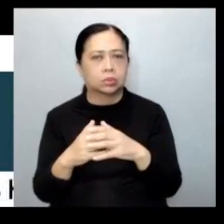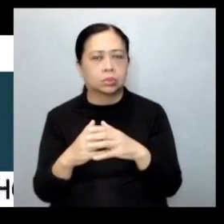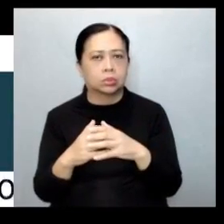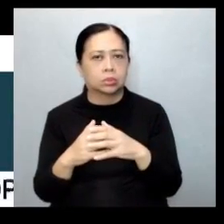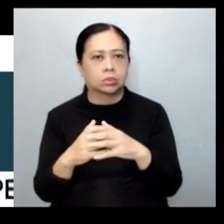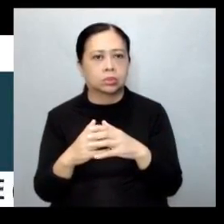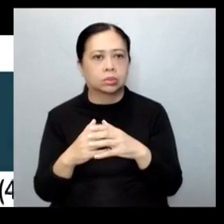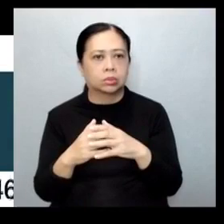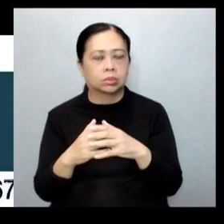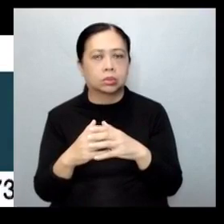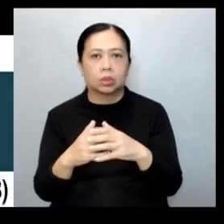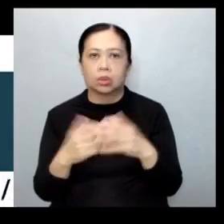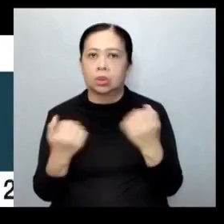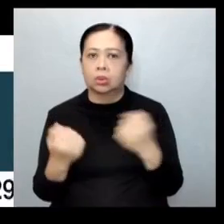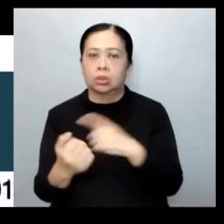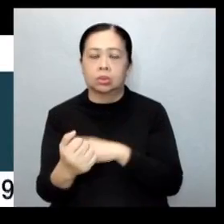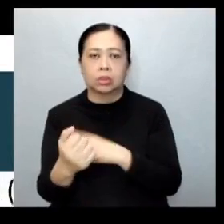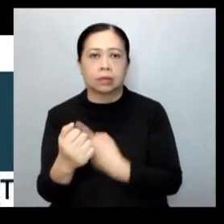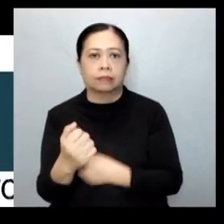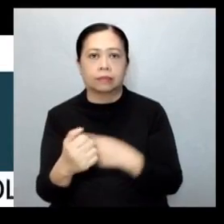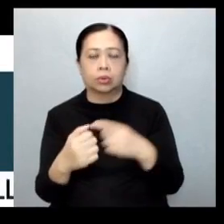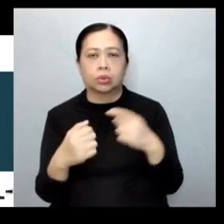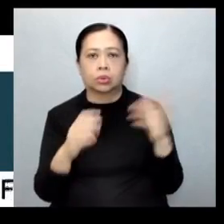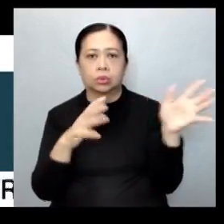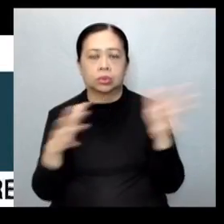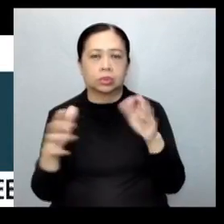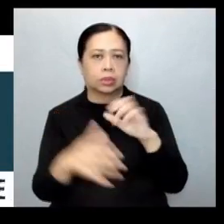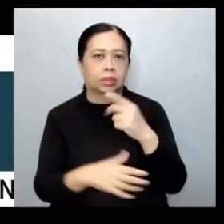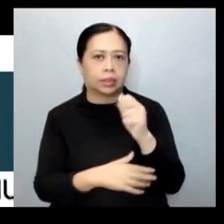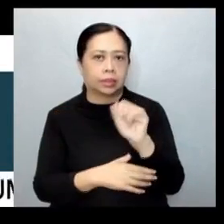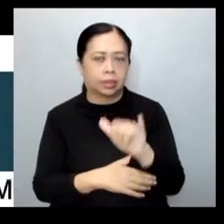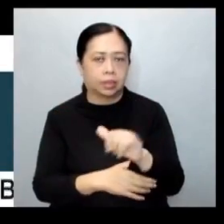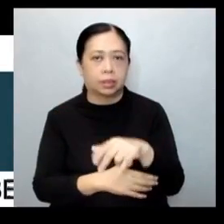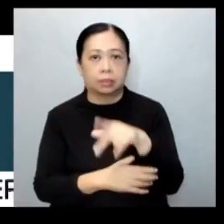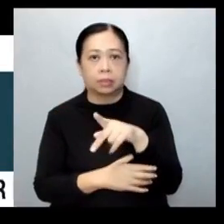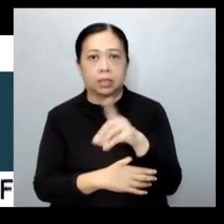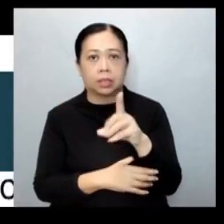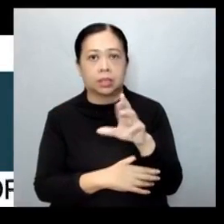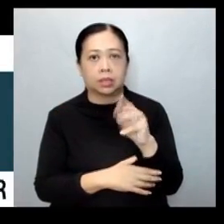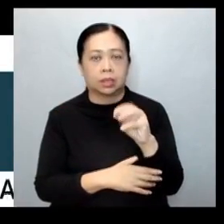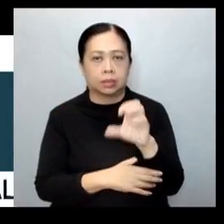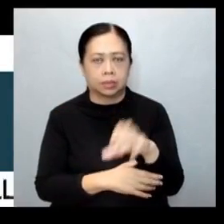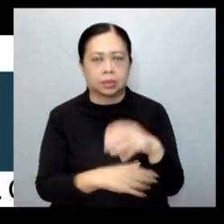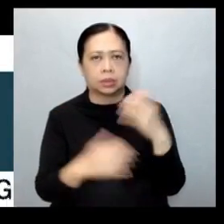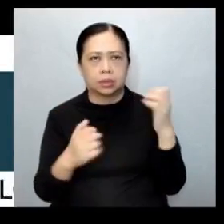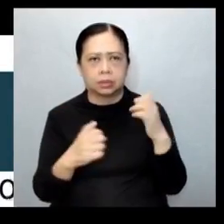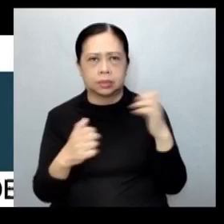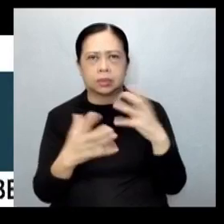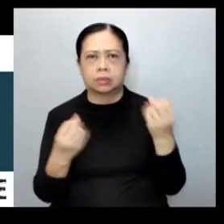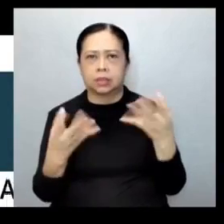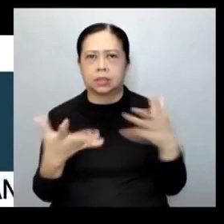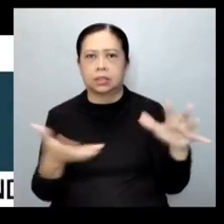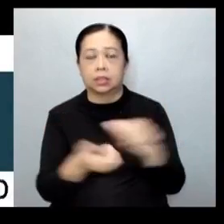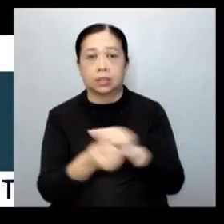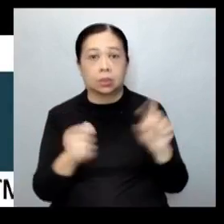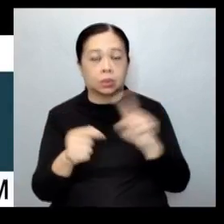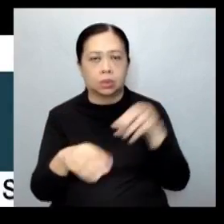due to typhoon Egay. PDRMC is expecting heavy damage in agriculture and